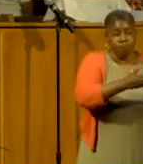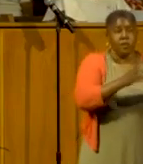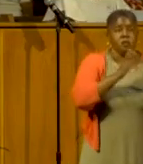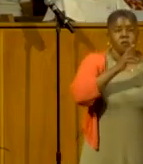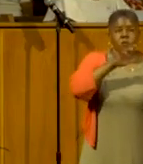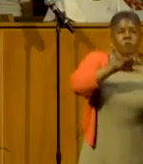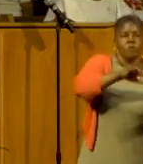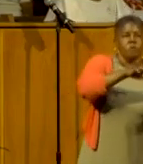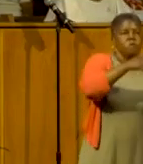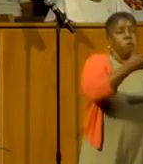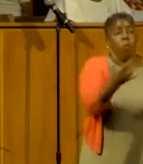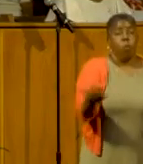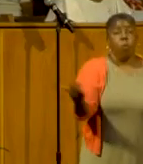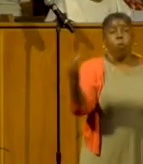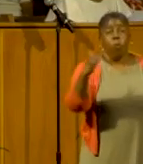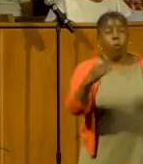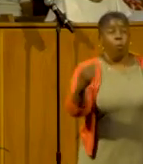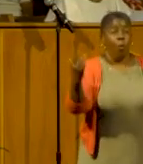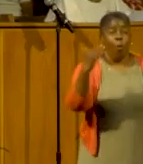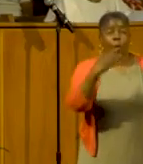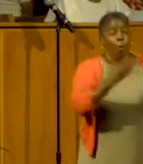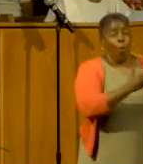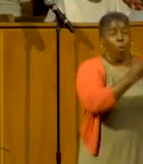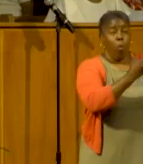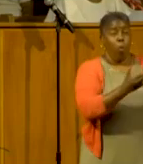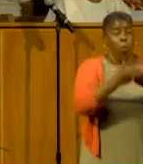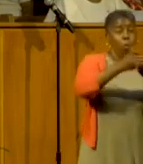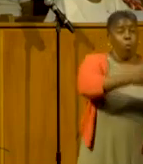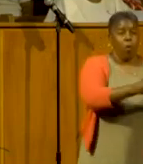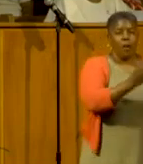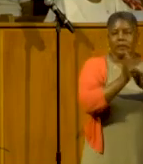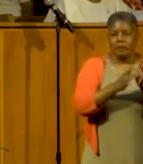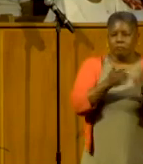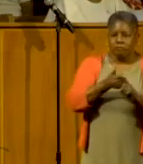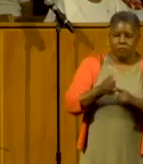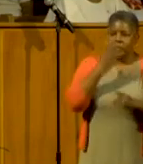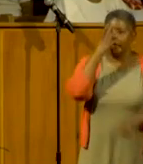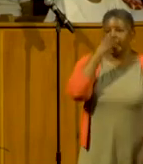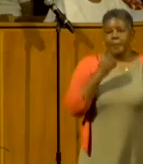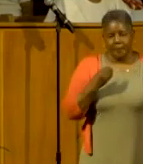was swamped by the waves, but Jesus, he was asleep.